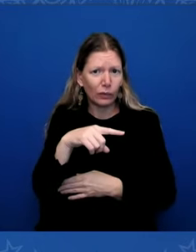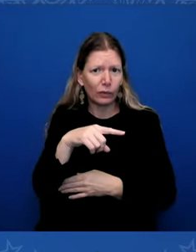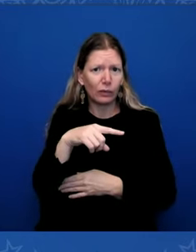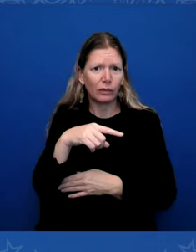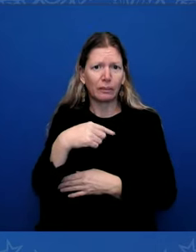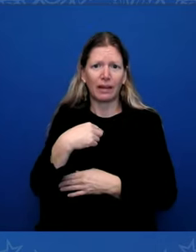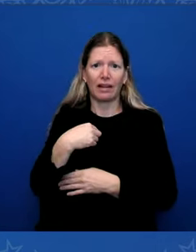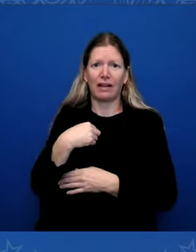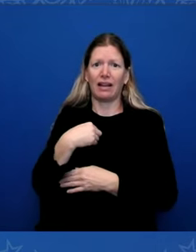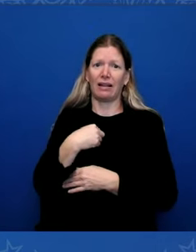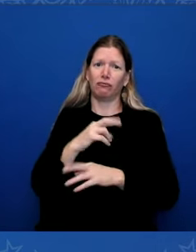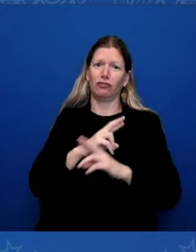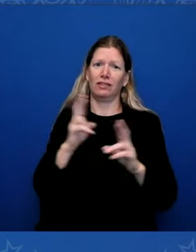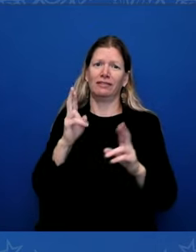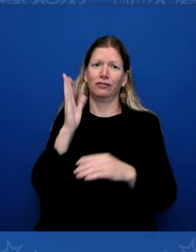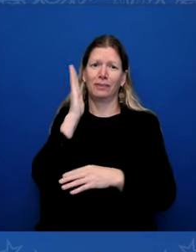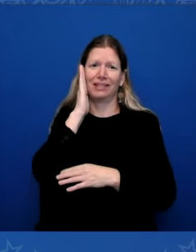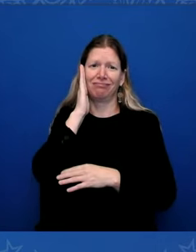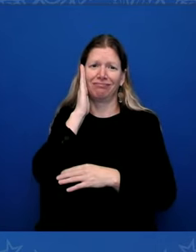Yeah,